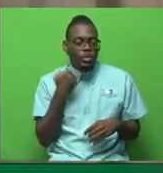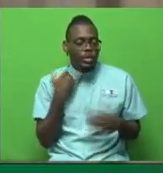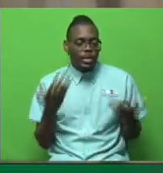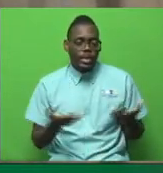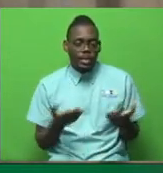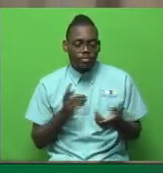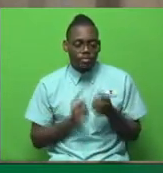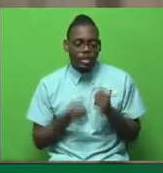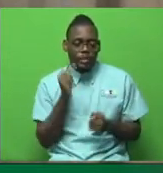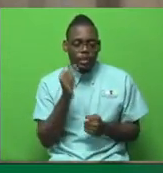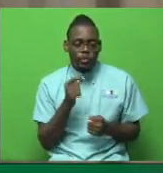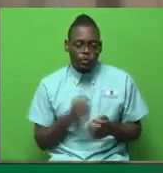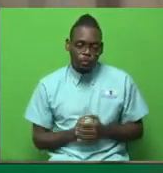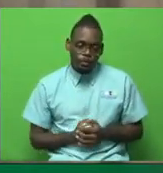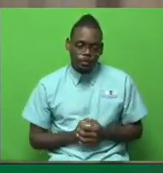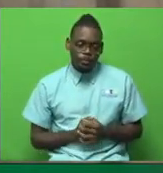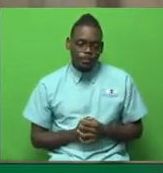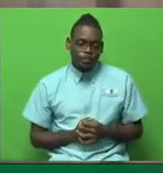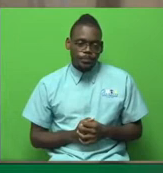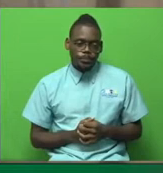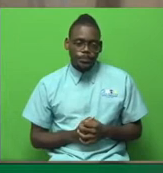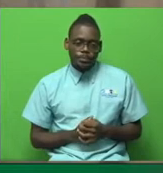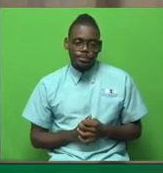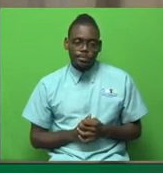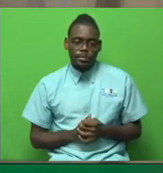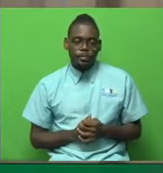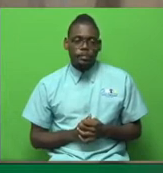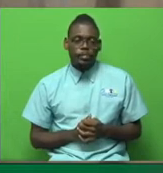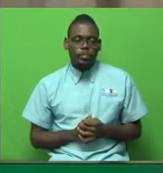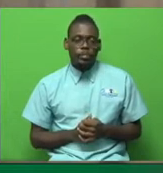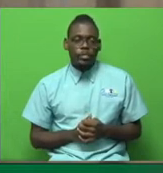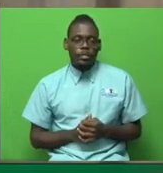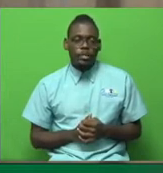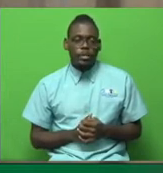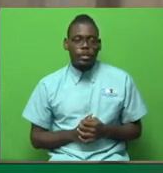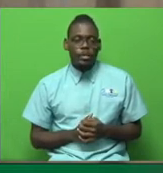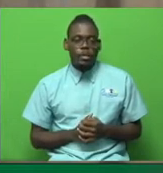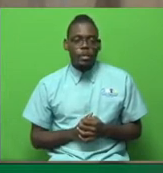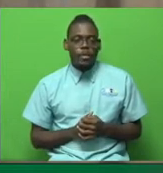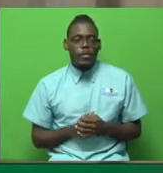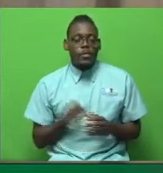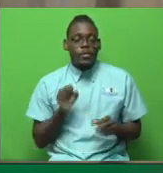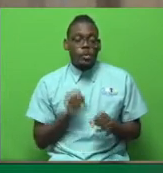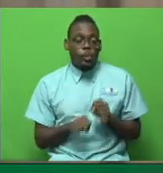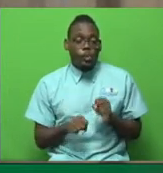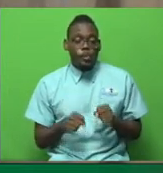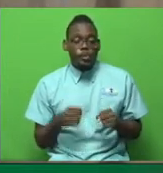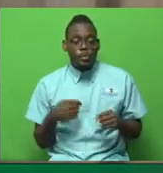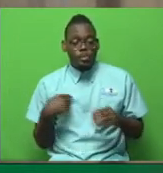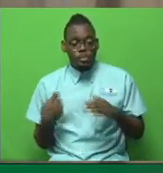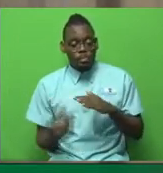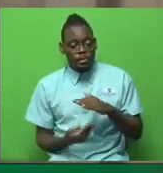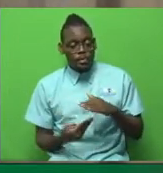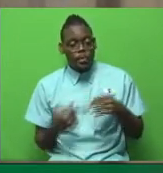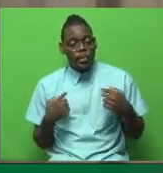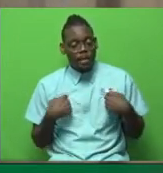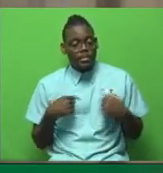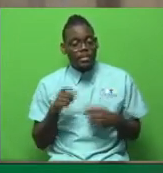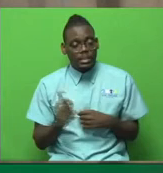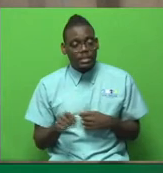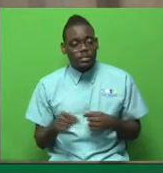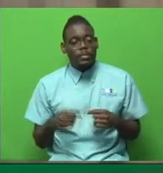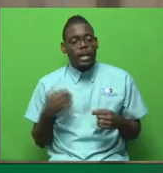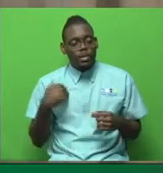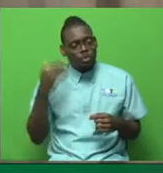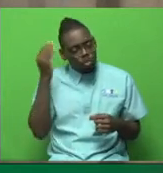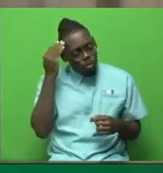today in Patrol Paradise what did Maslow hierarchy of needs is telling us and all of this aspirational things